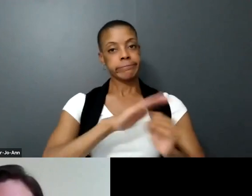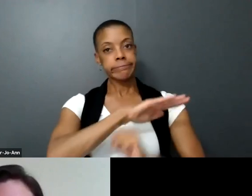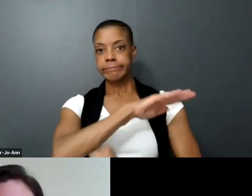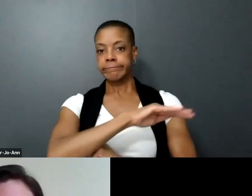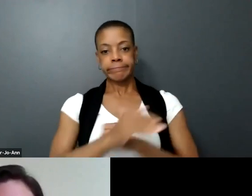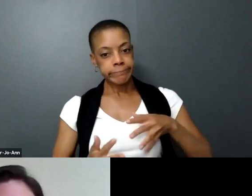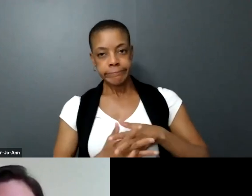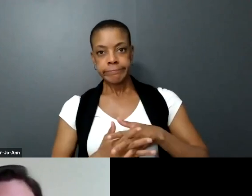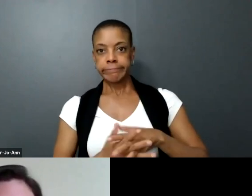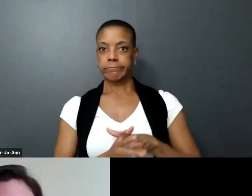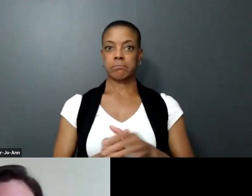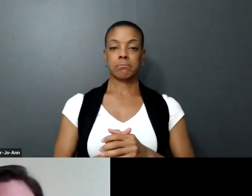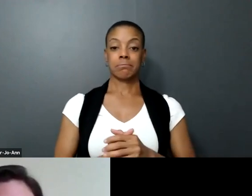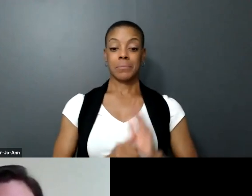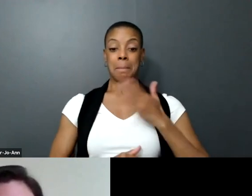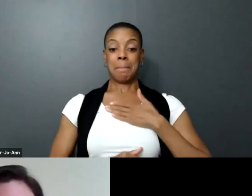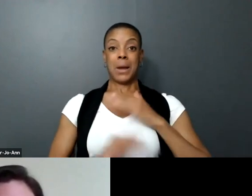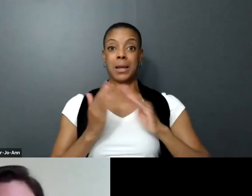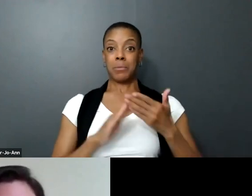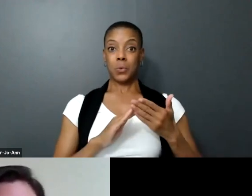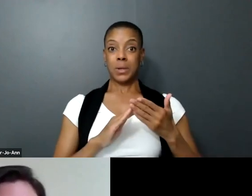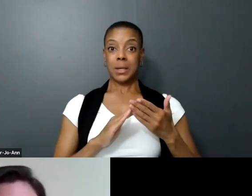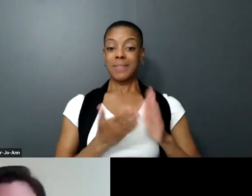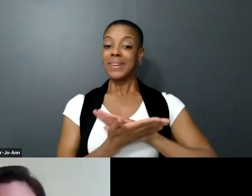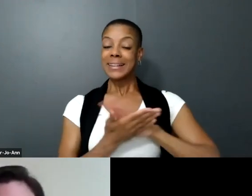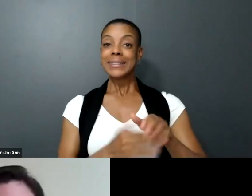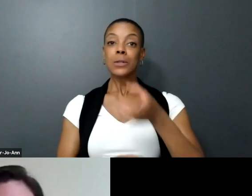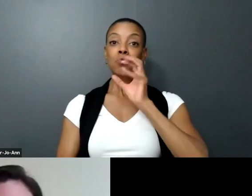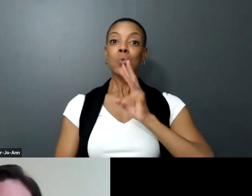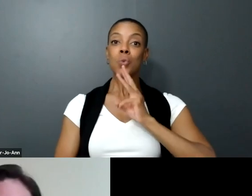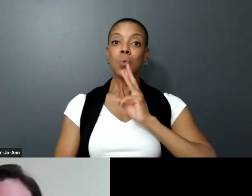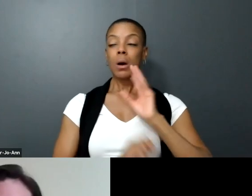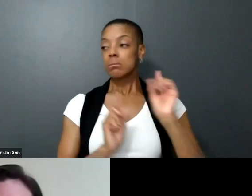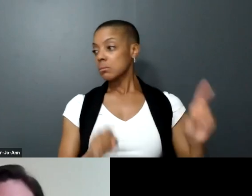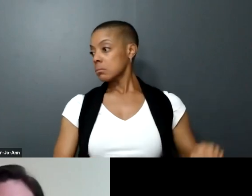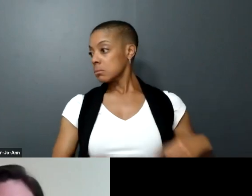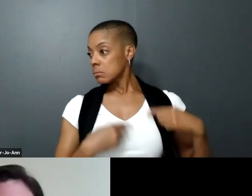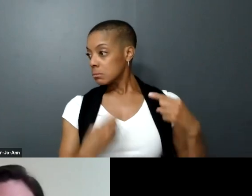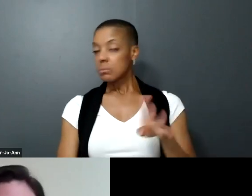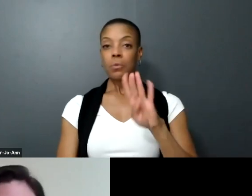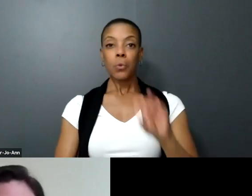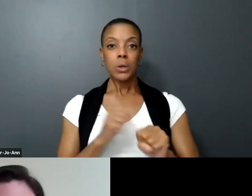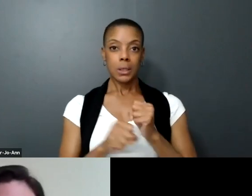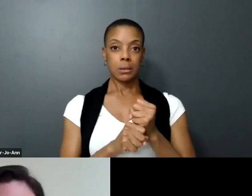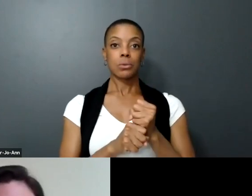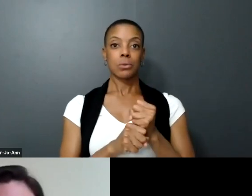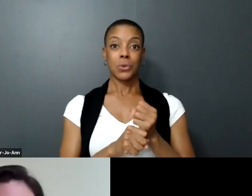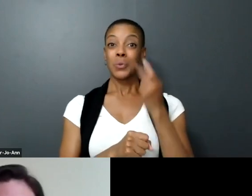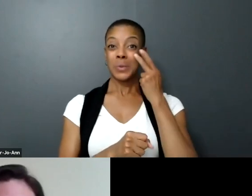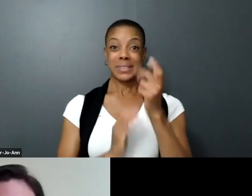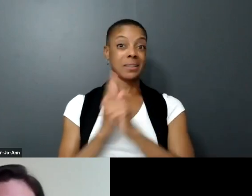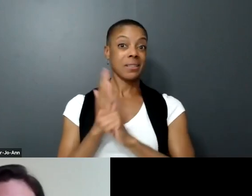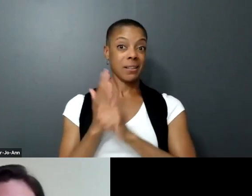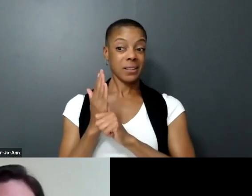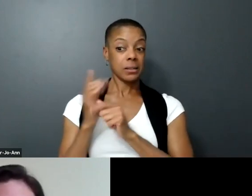to clean drinking water has been an ongoing journey for over 40 years. You may have seen some articles recently about this struggle and